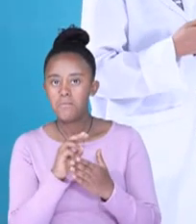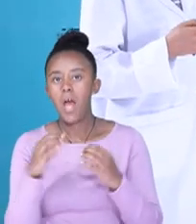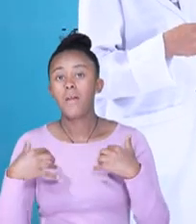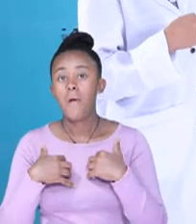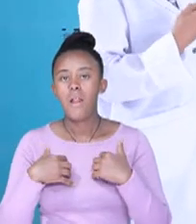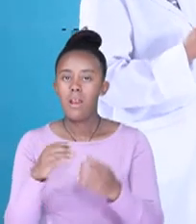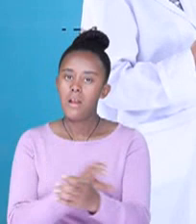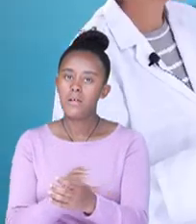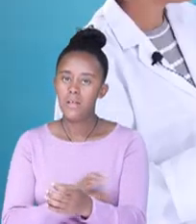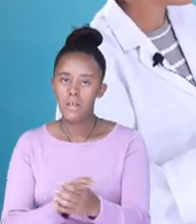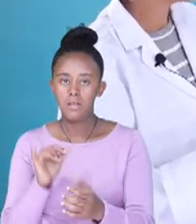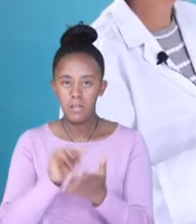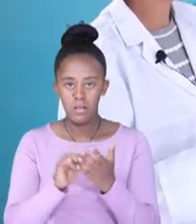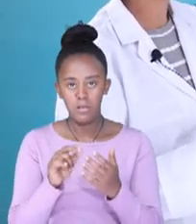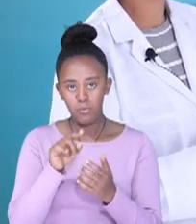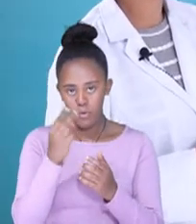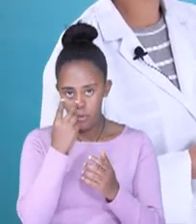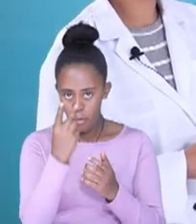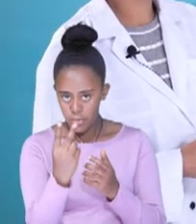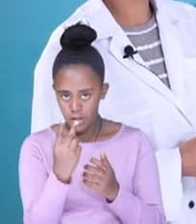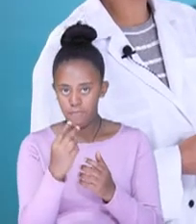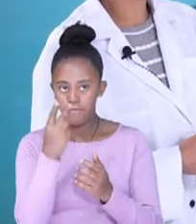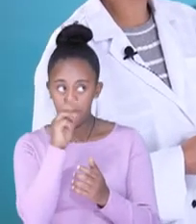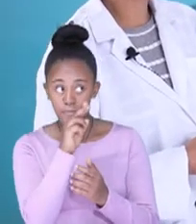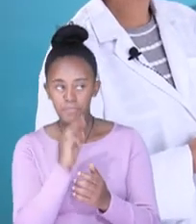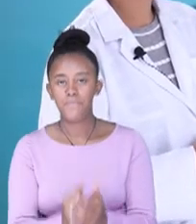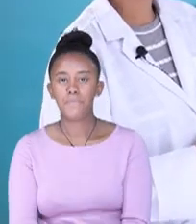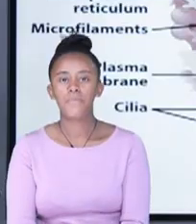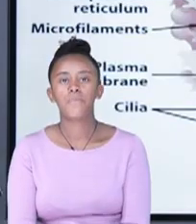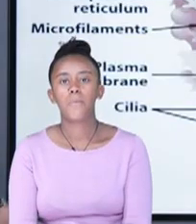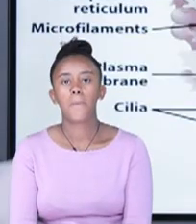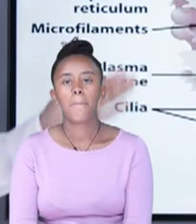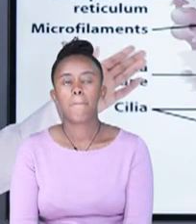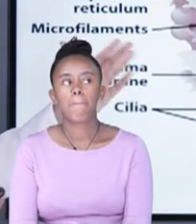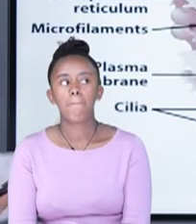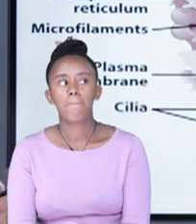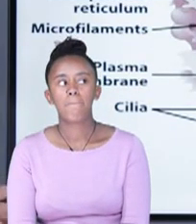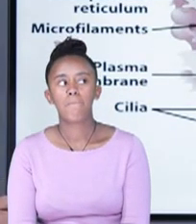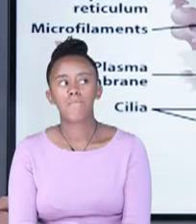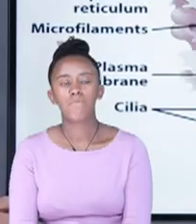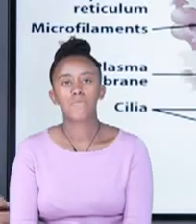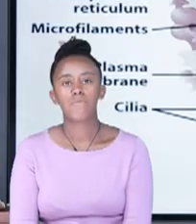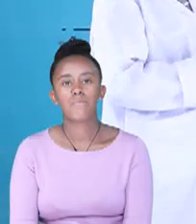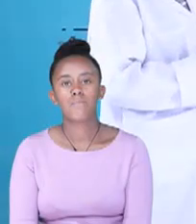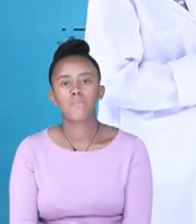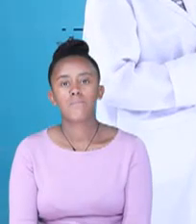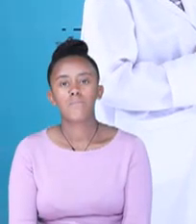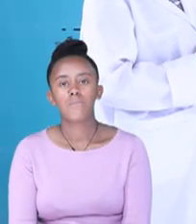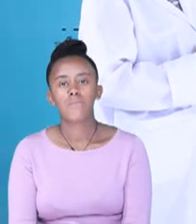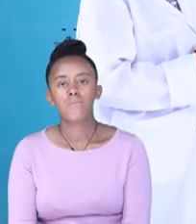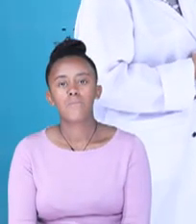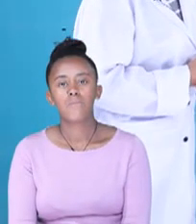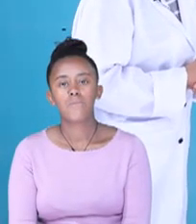cell that you can observe how the structural arrangement looks like in the animal cells.